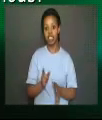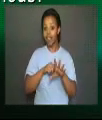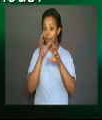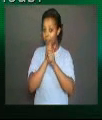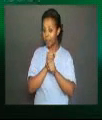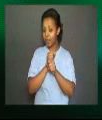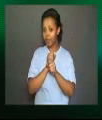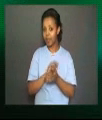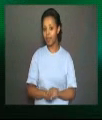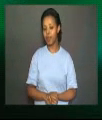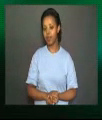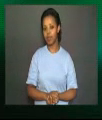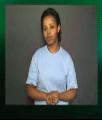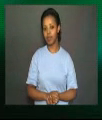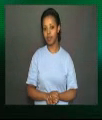Time's up!